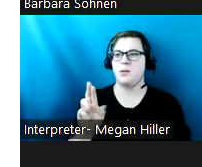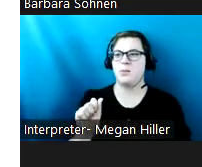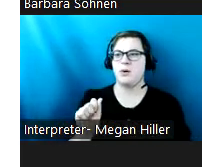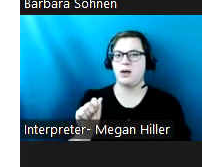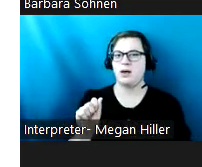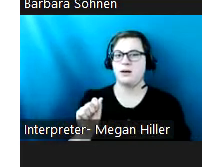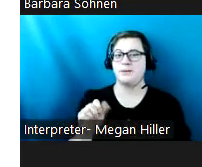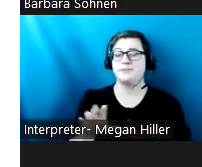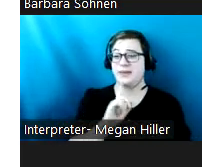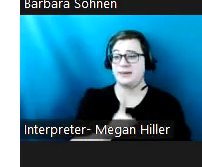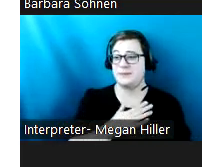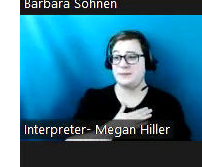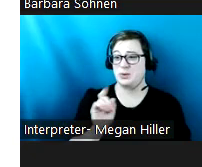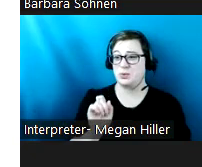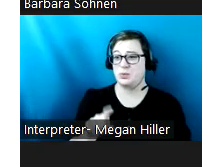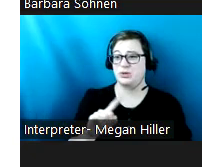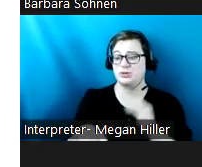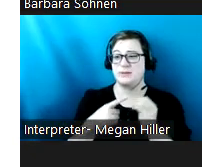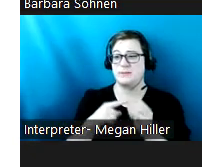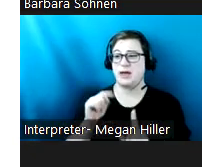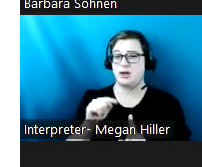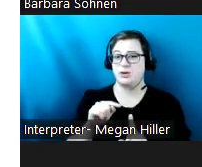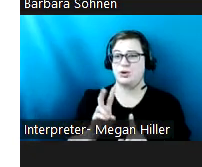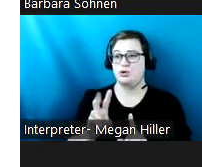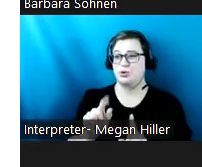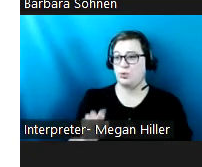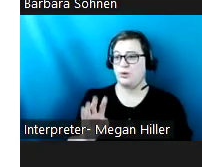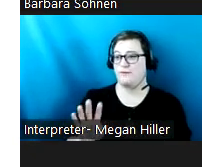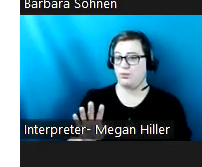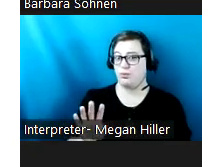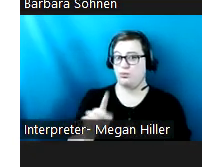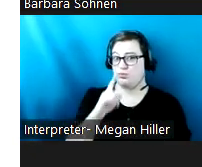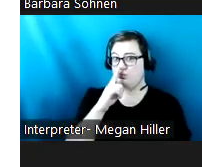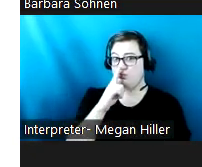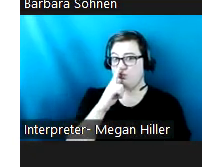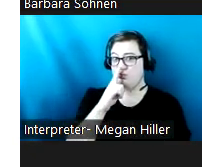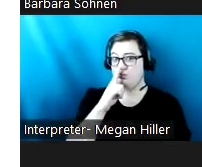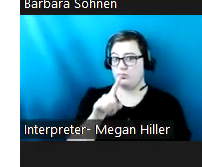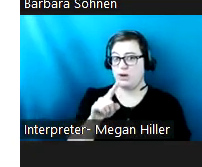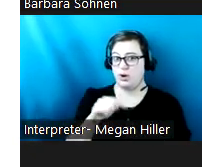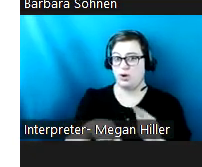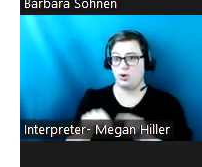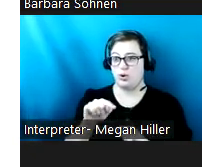Actually, my question is about 2.4. So if you want to go,